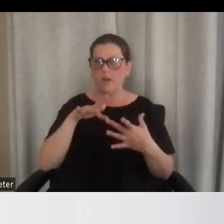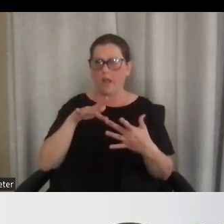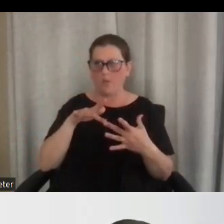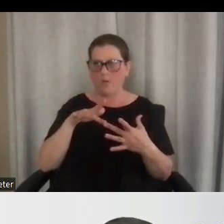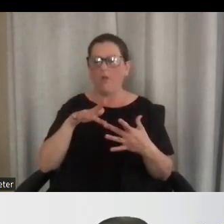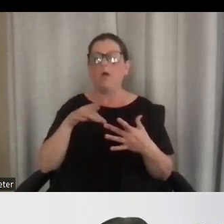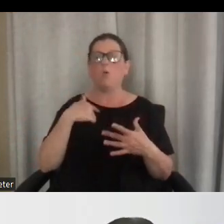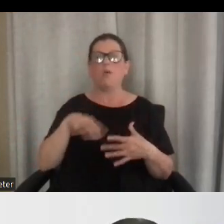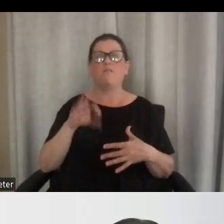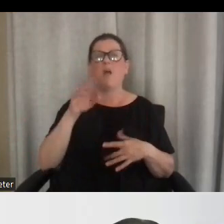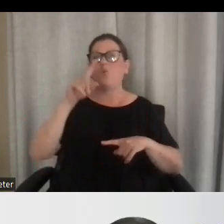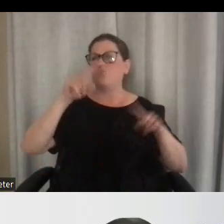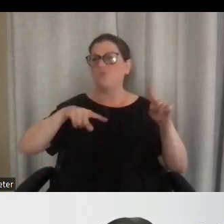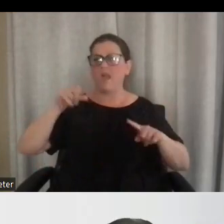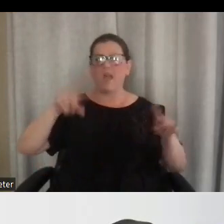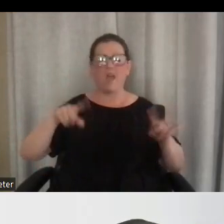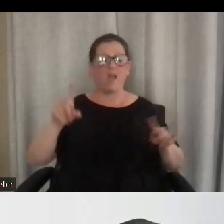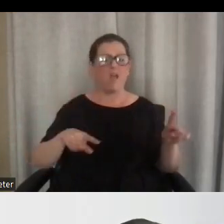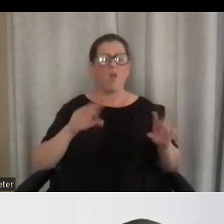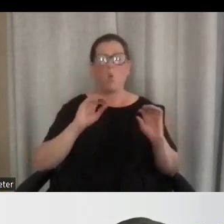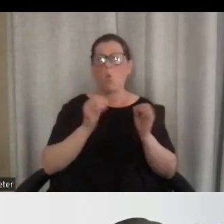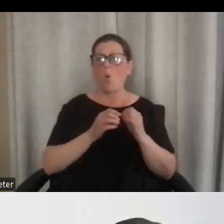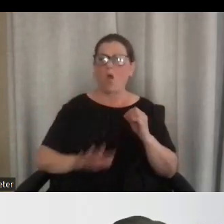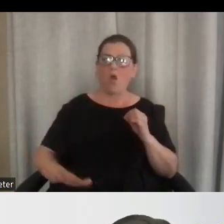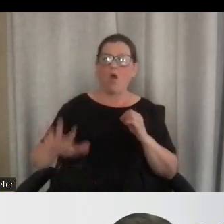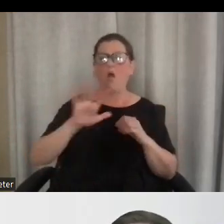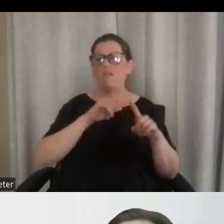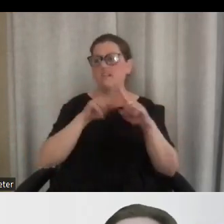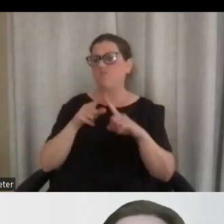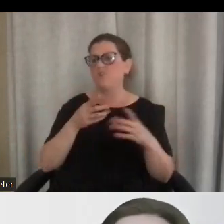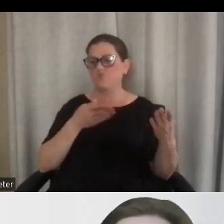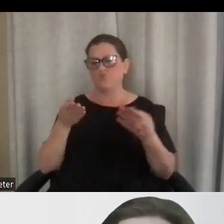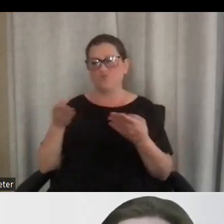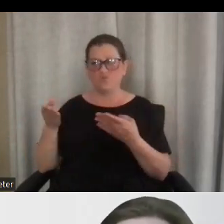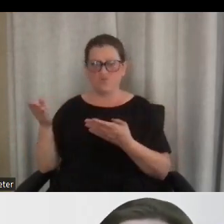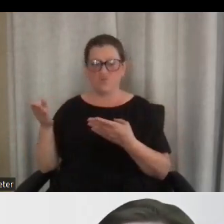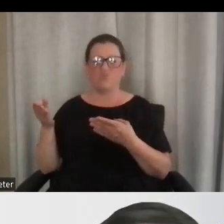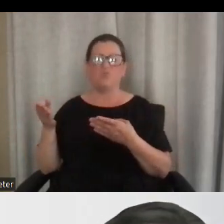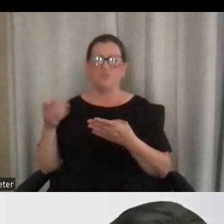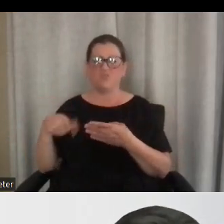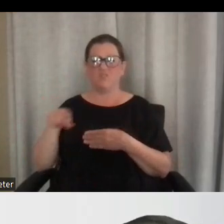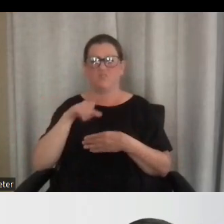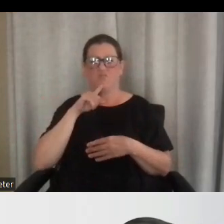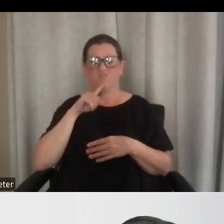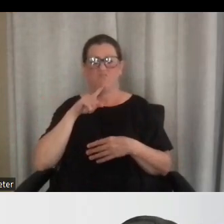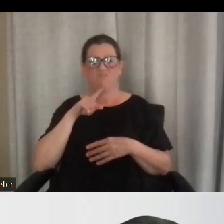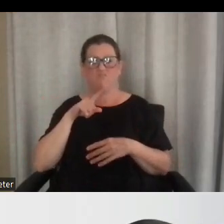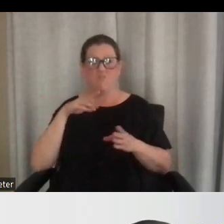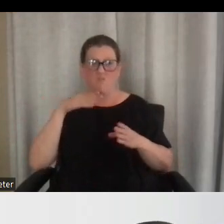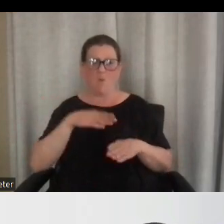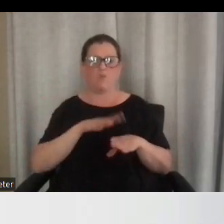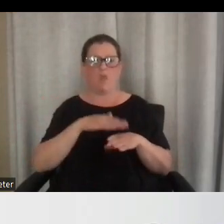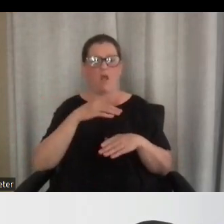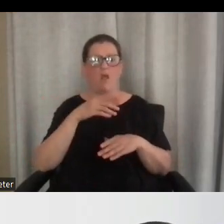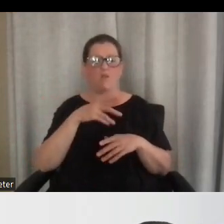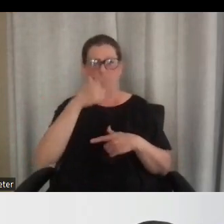identify a range of organizations across different service sectors that are dedicated to providing